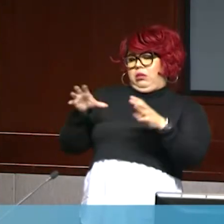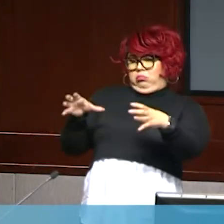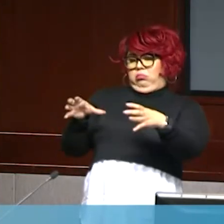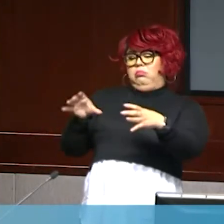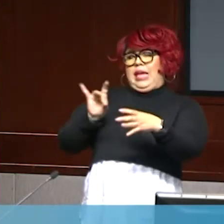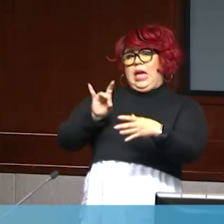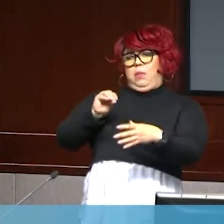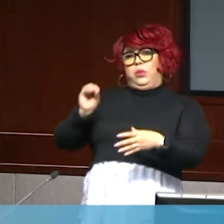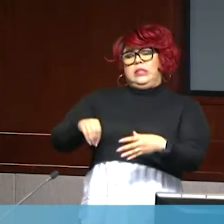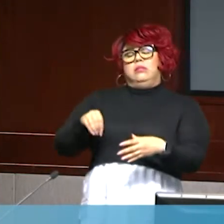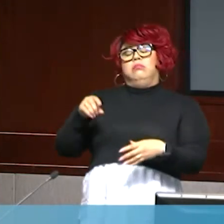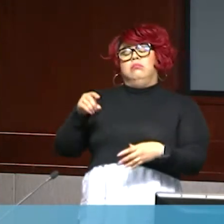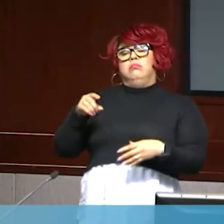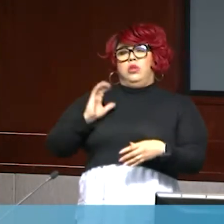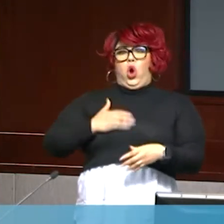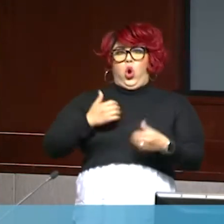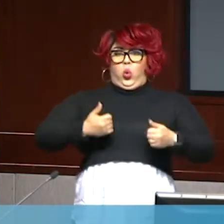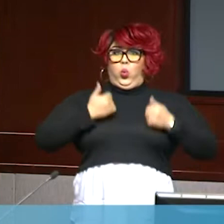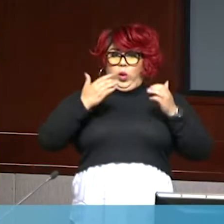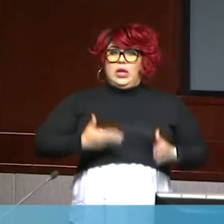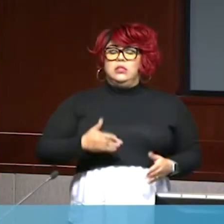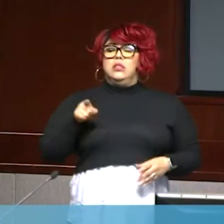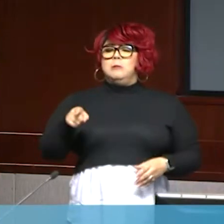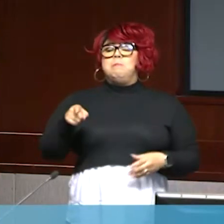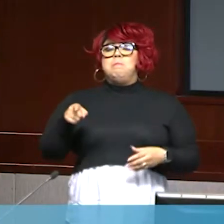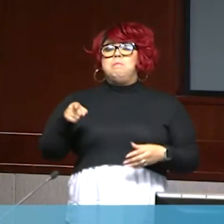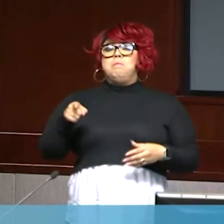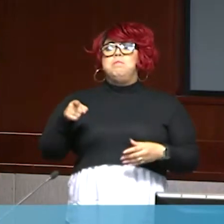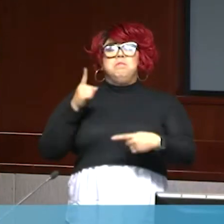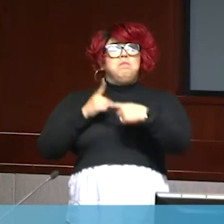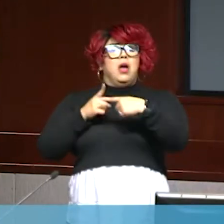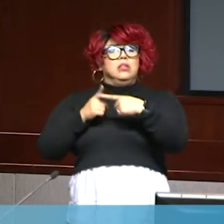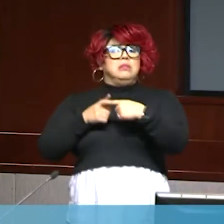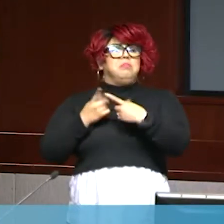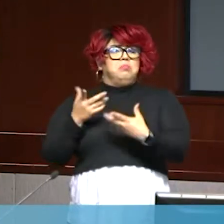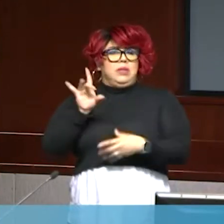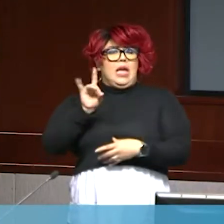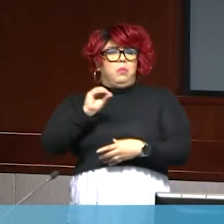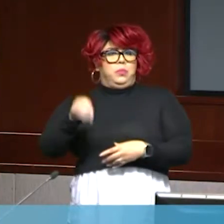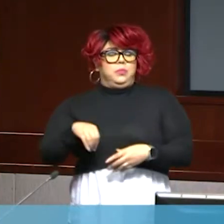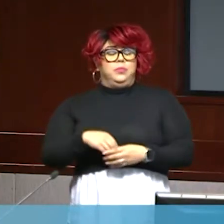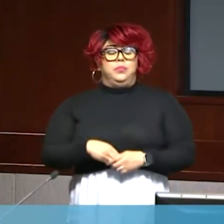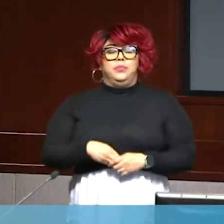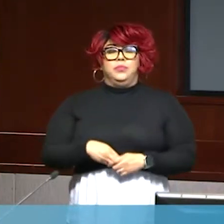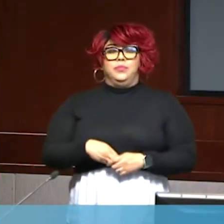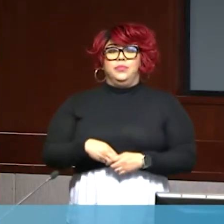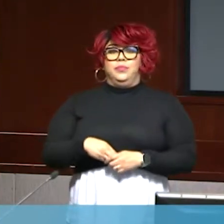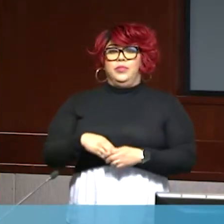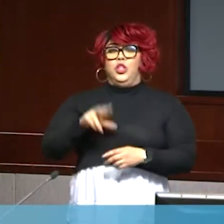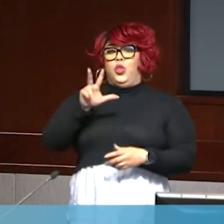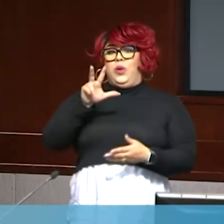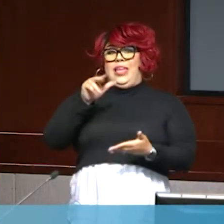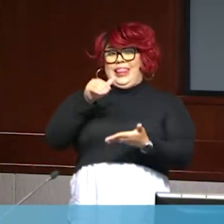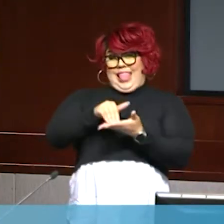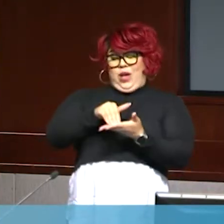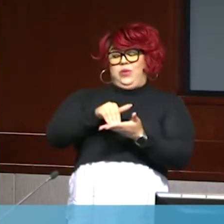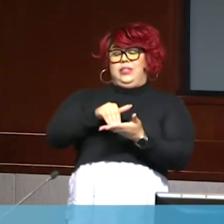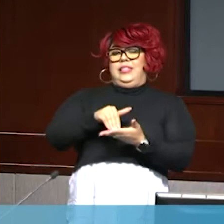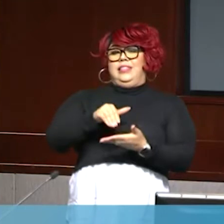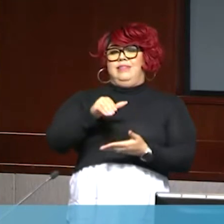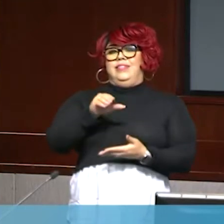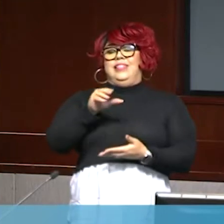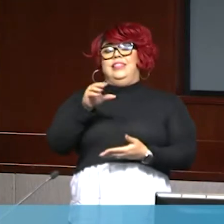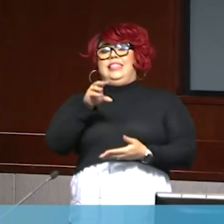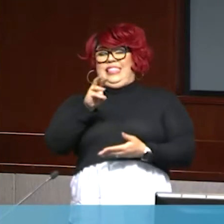total number of people tested who have tested positive. Of the 3,016 residents who've